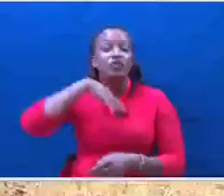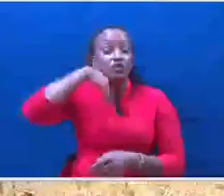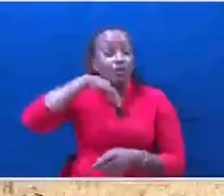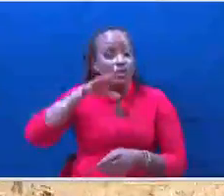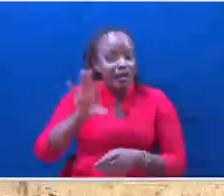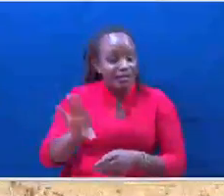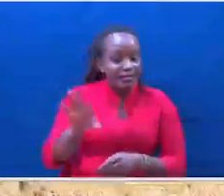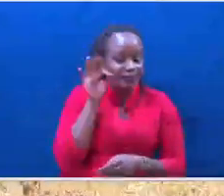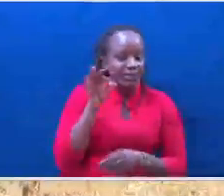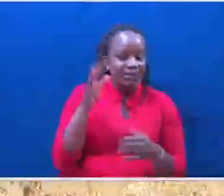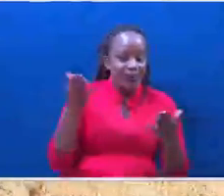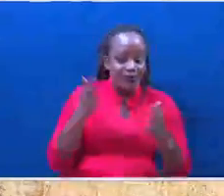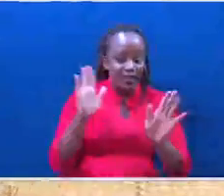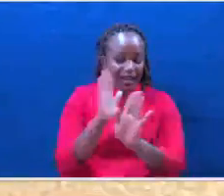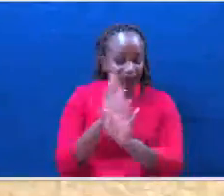was hidden.